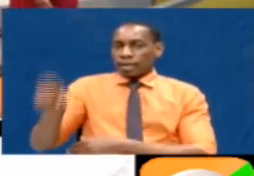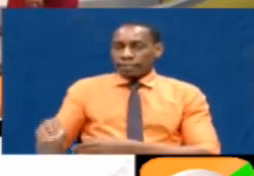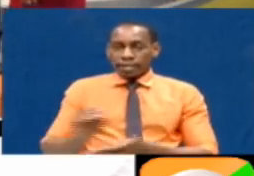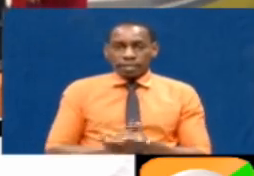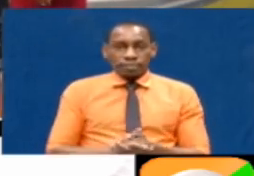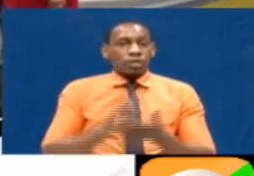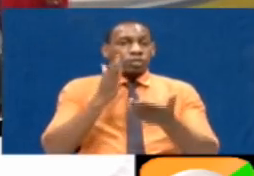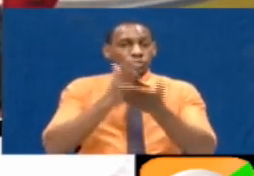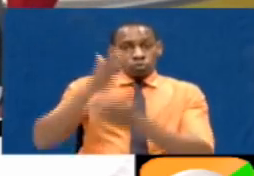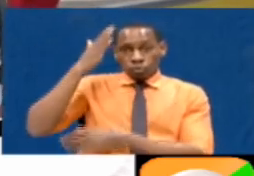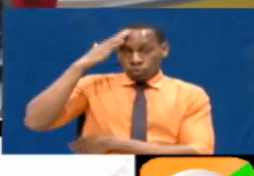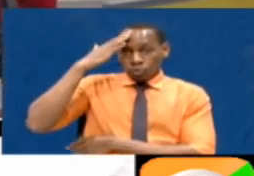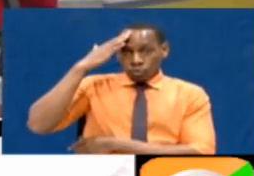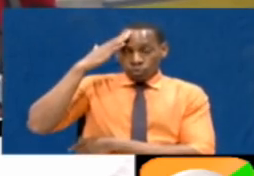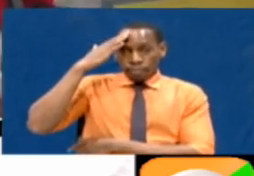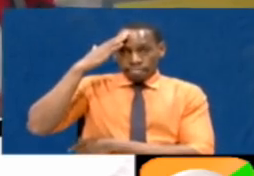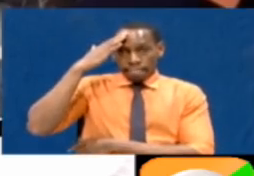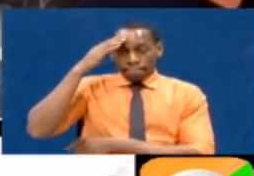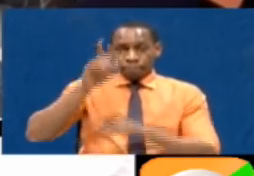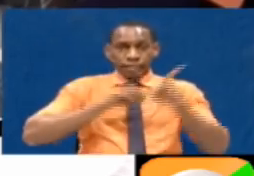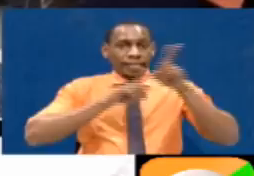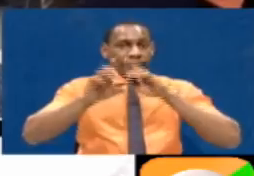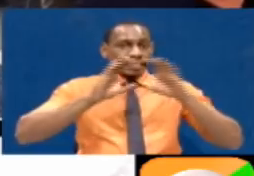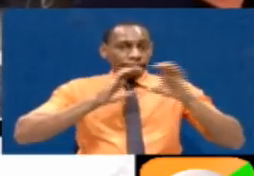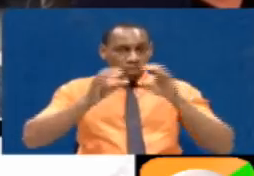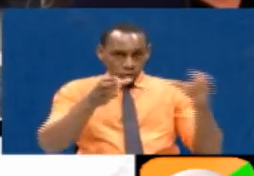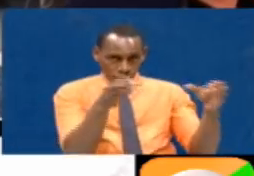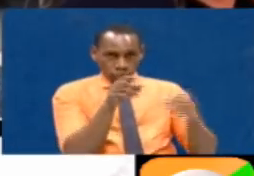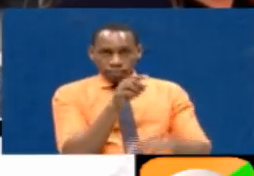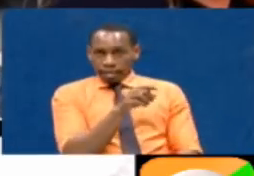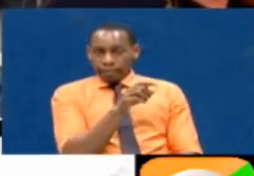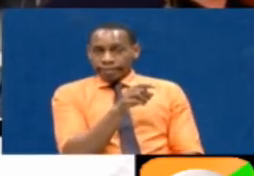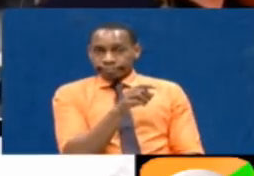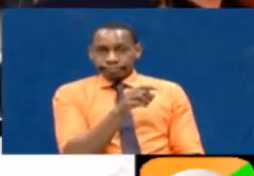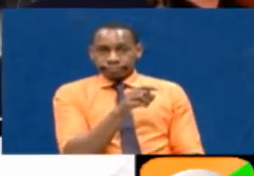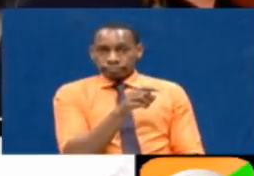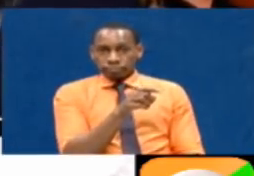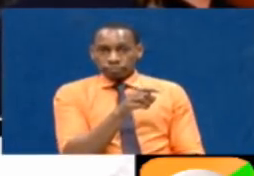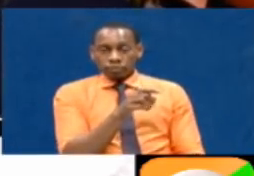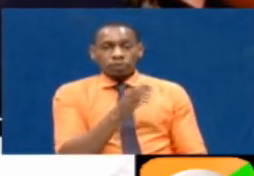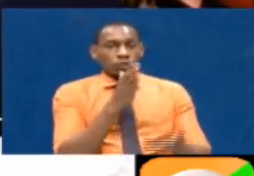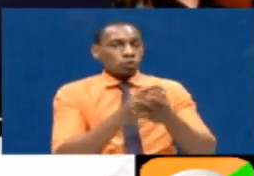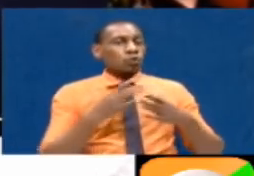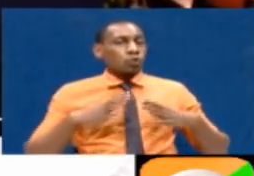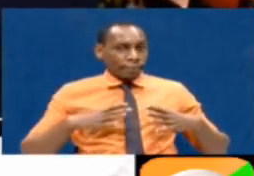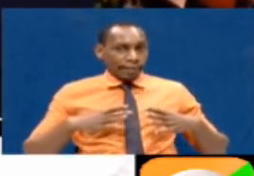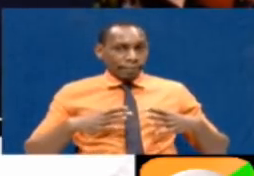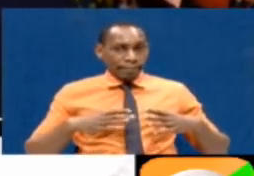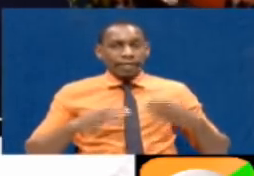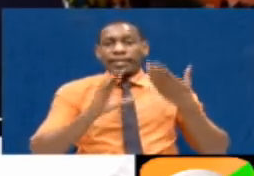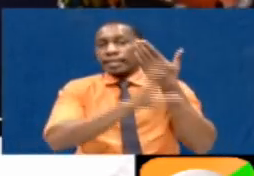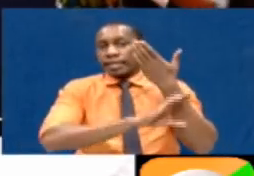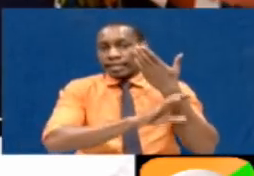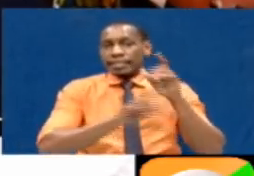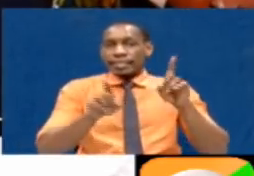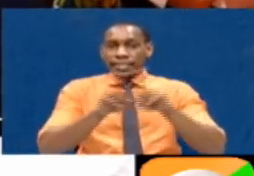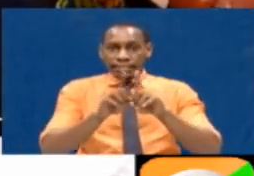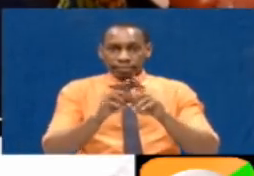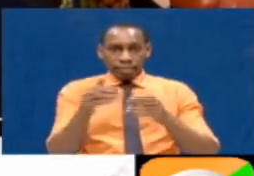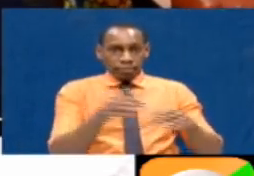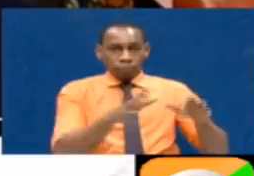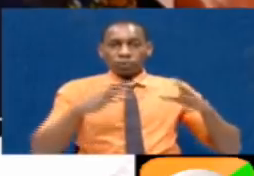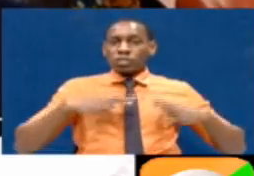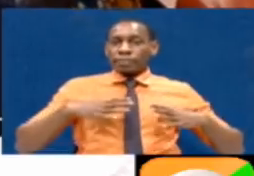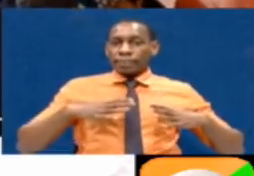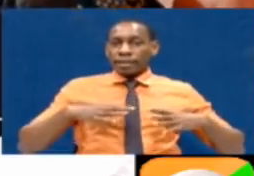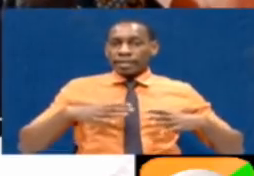actually, as you know, Safaricom is a real pride for this country and a source of